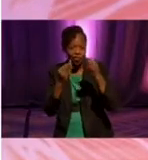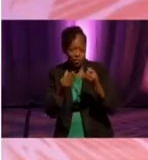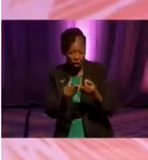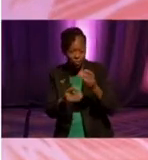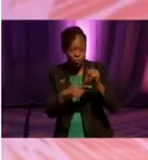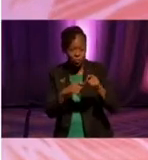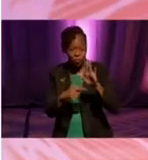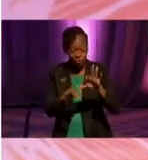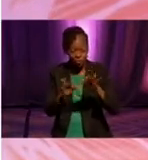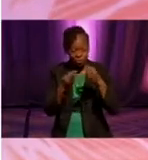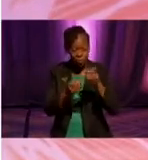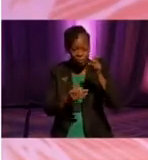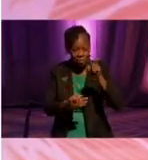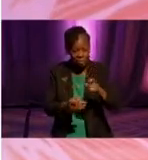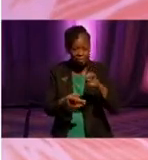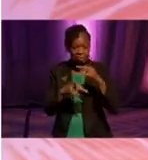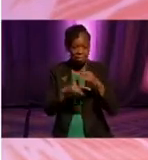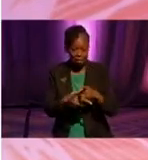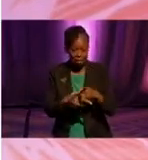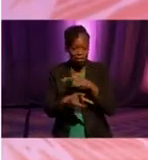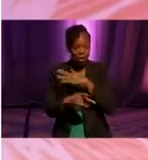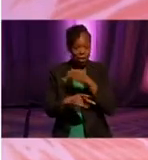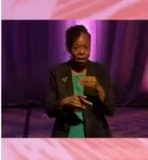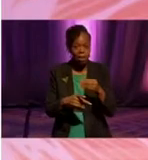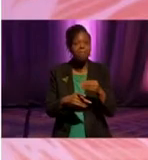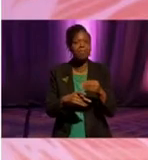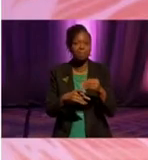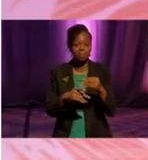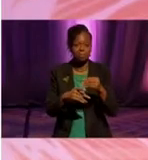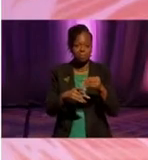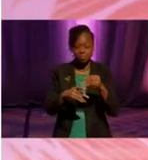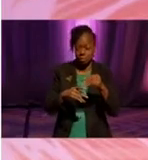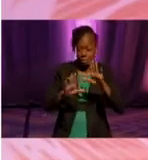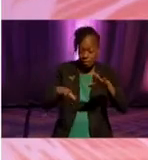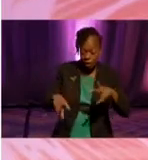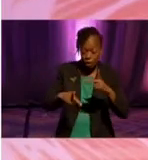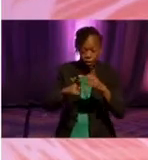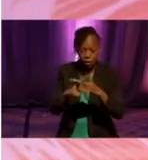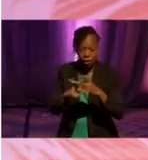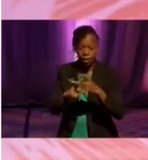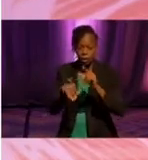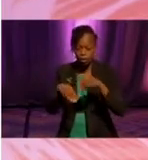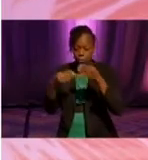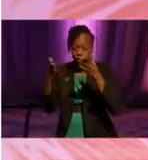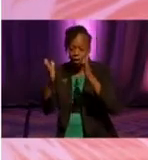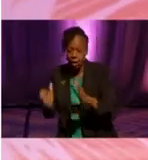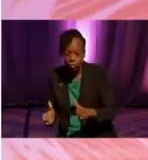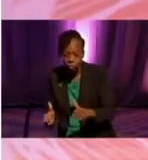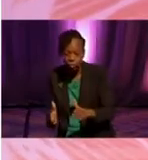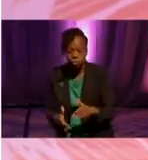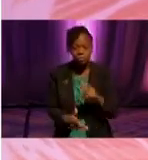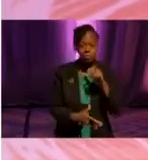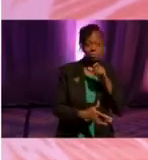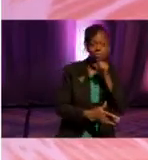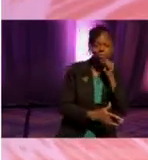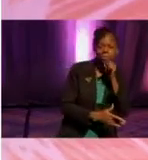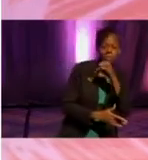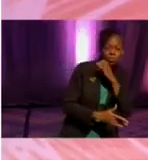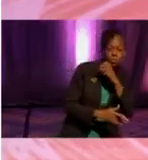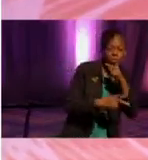need care. And that child care providers, elder care providers are better trained and better